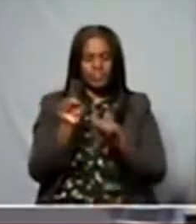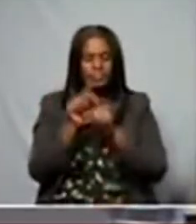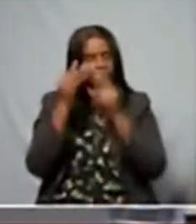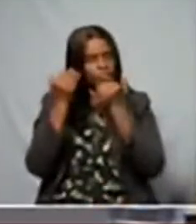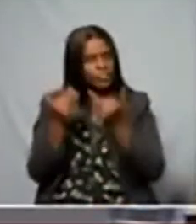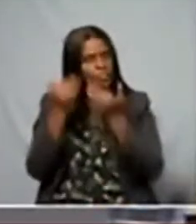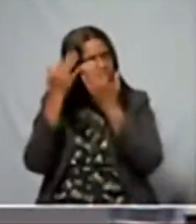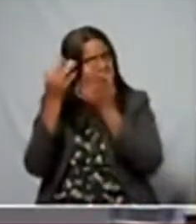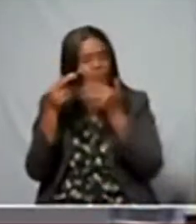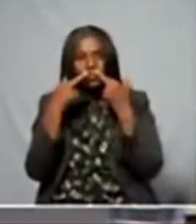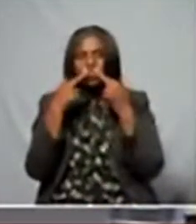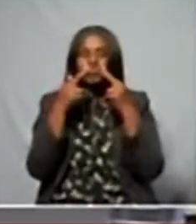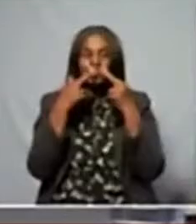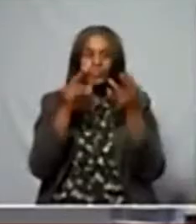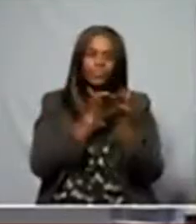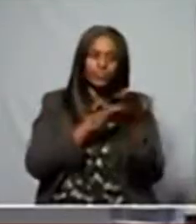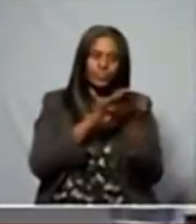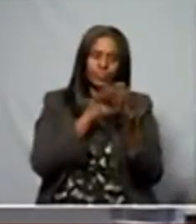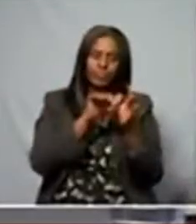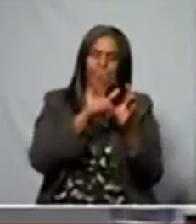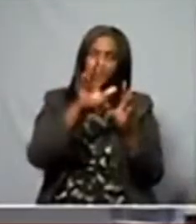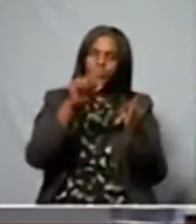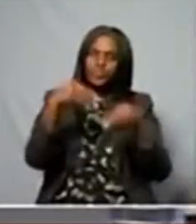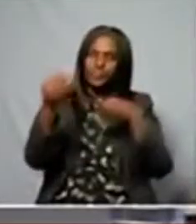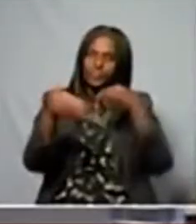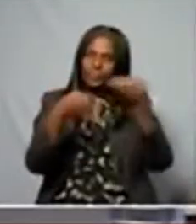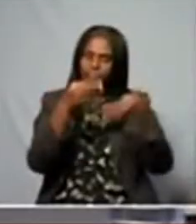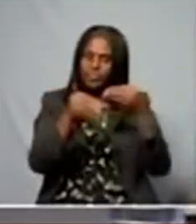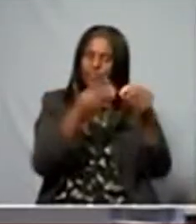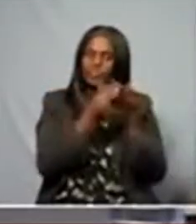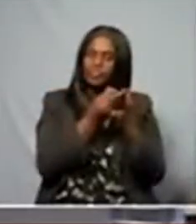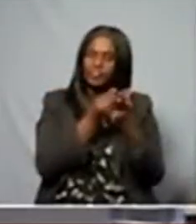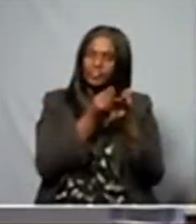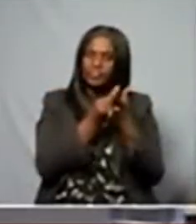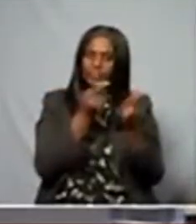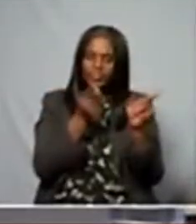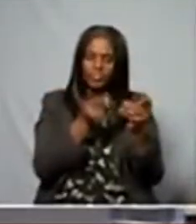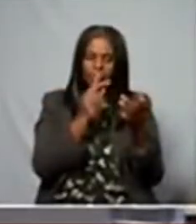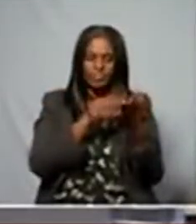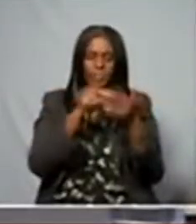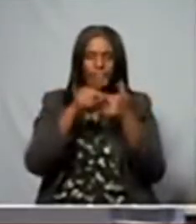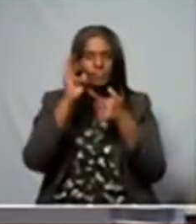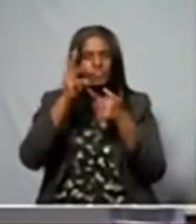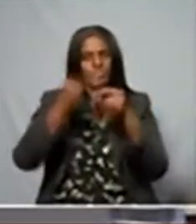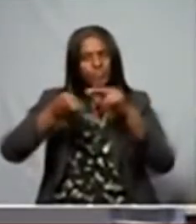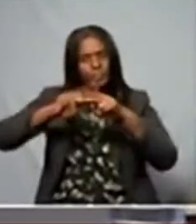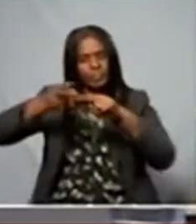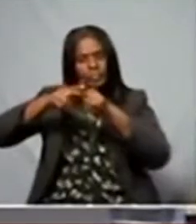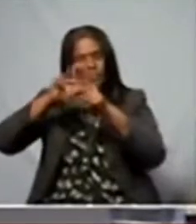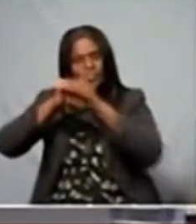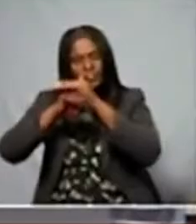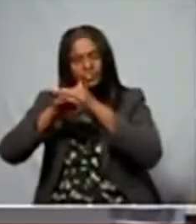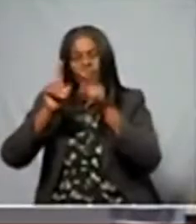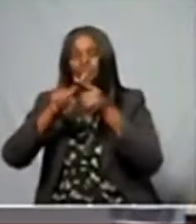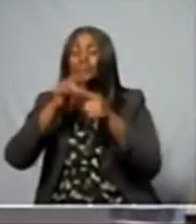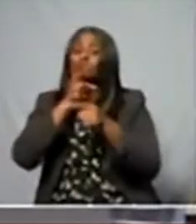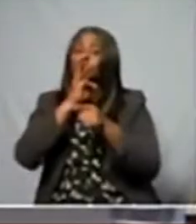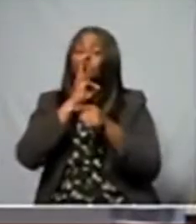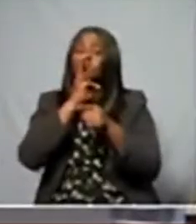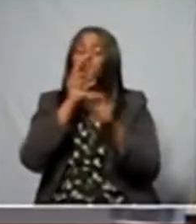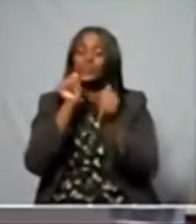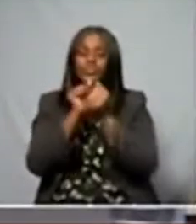Expected output based on the released funds. Program will increase access to water supply